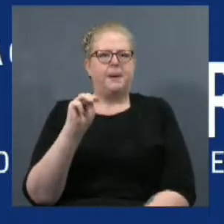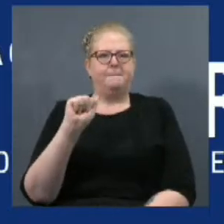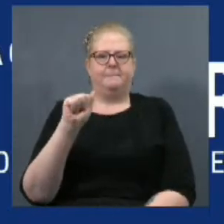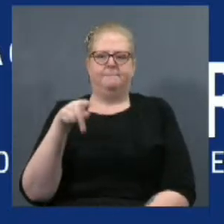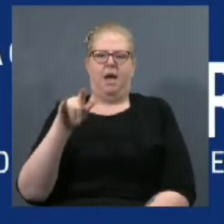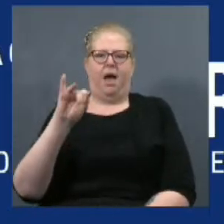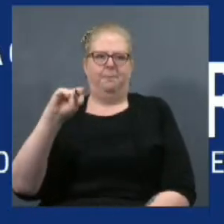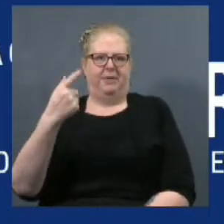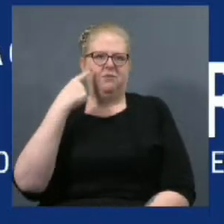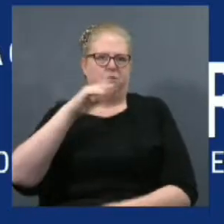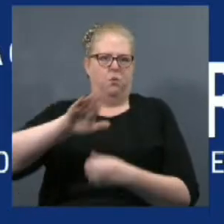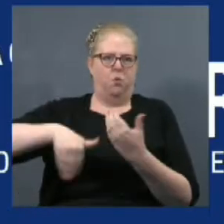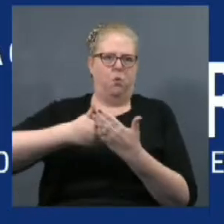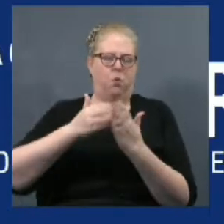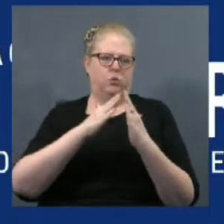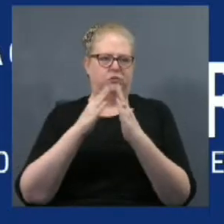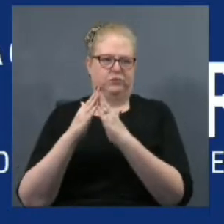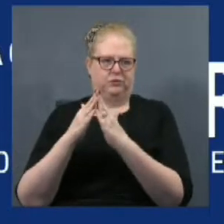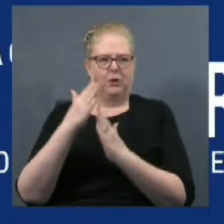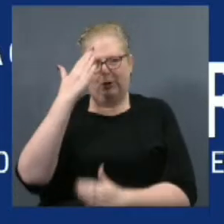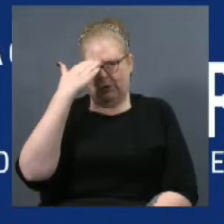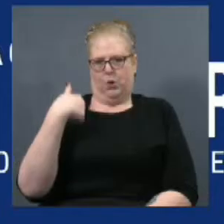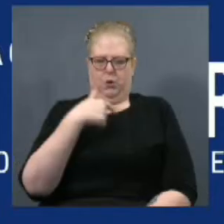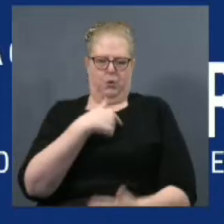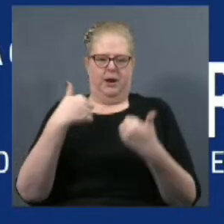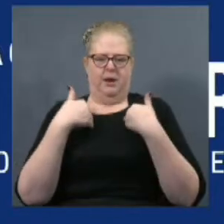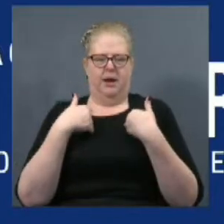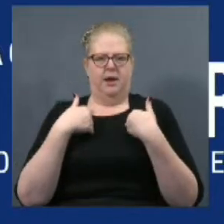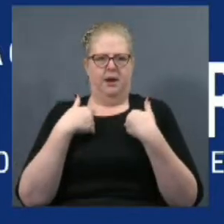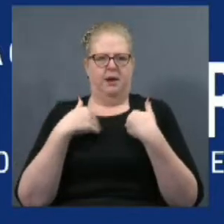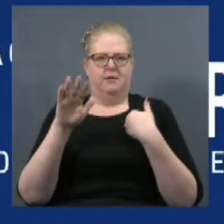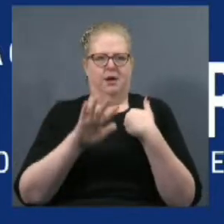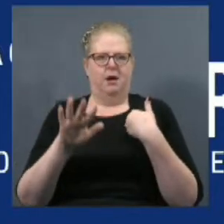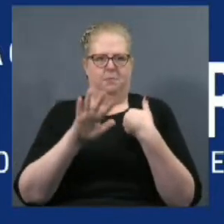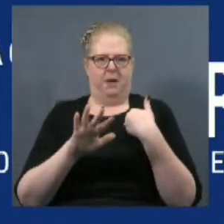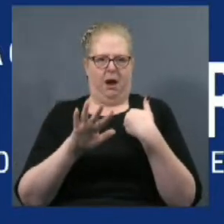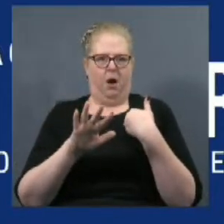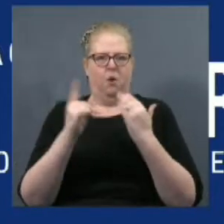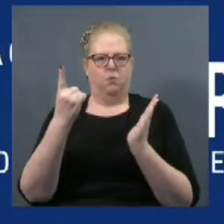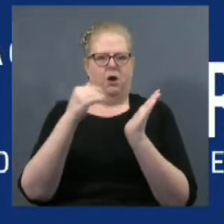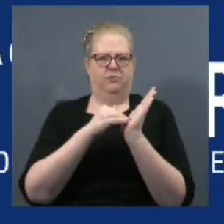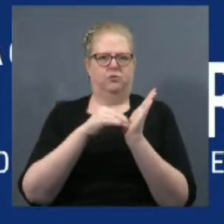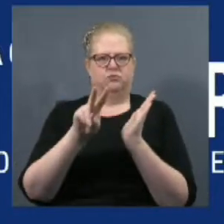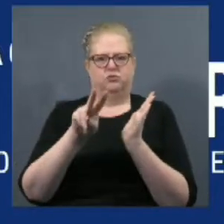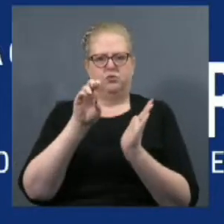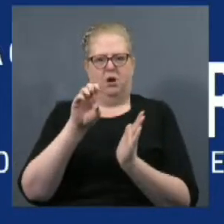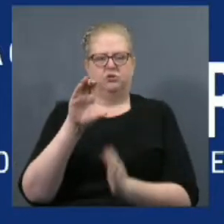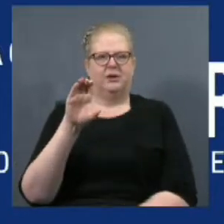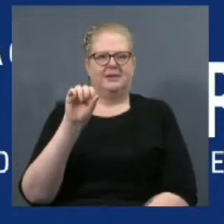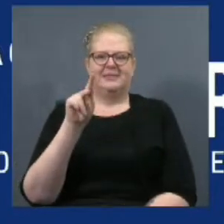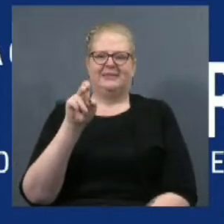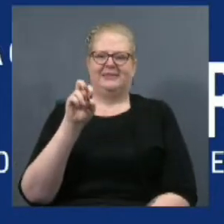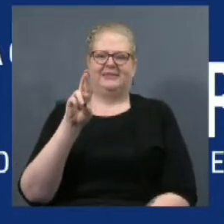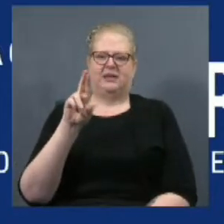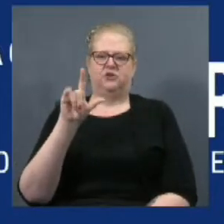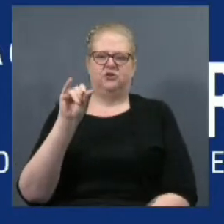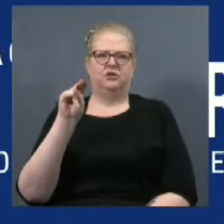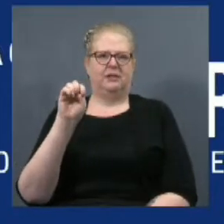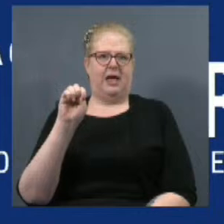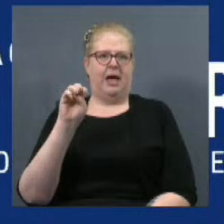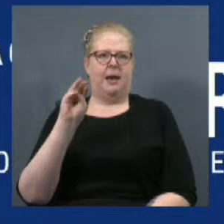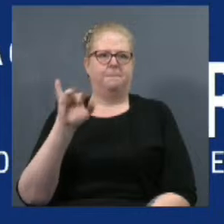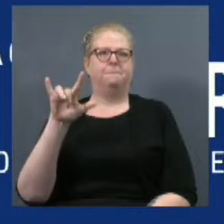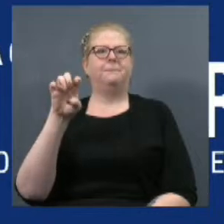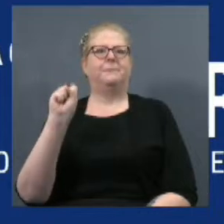and maintains about 1,200 centerline miles of streets. So we thought that would be critical